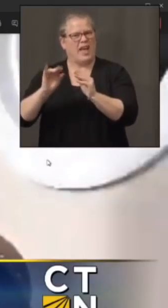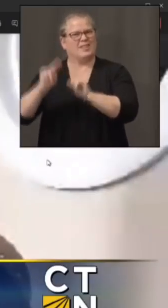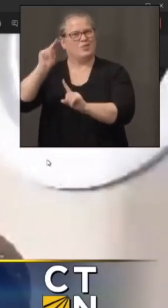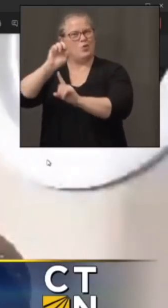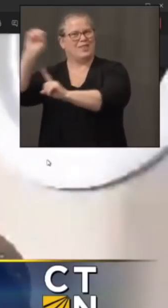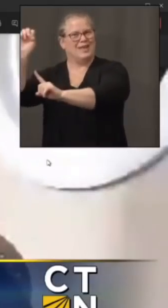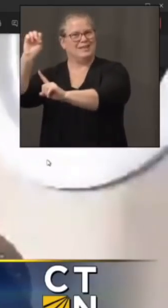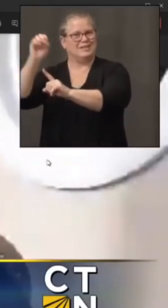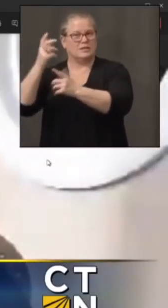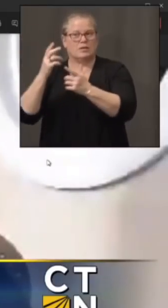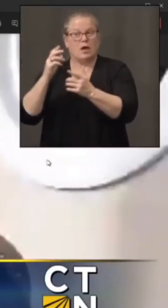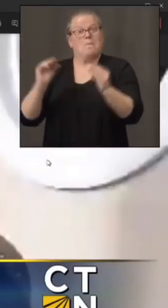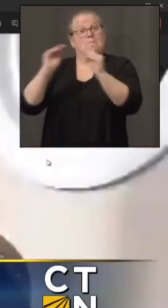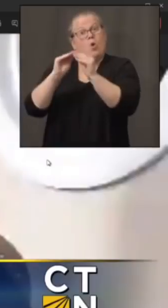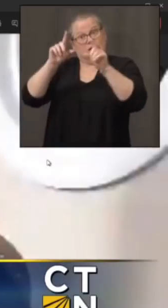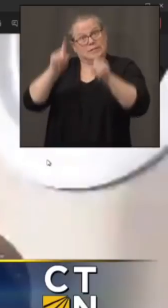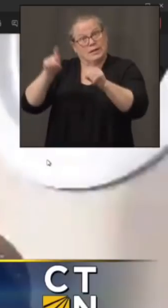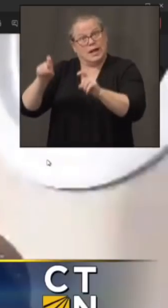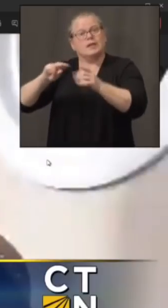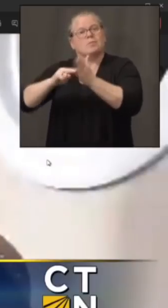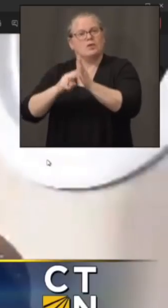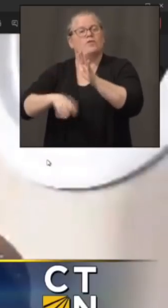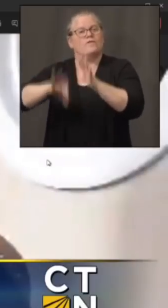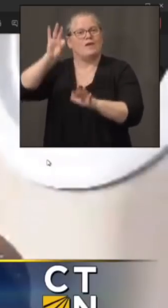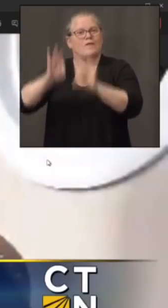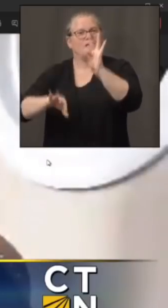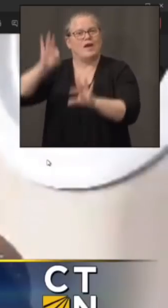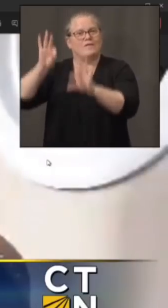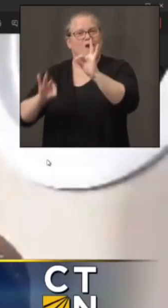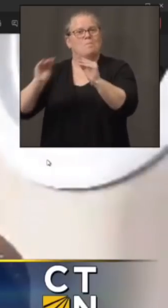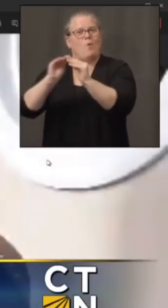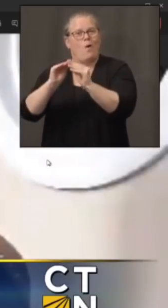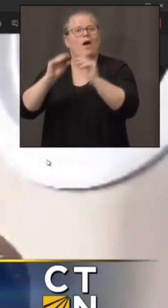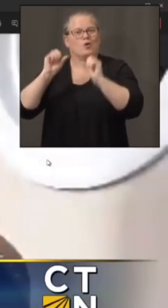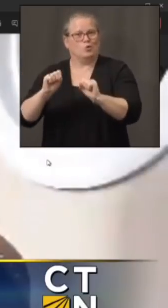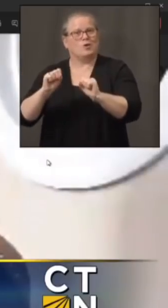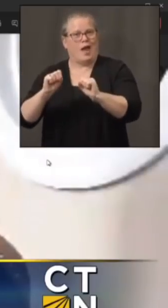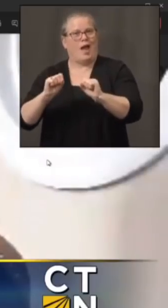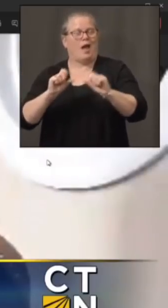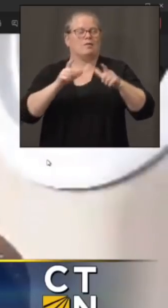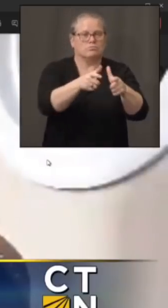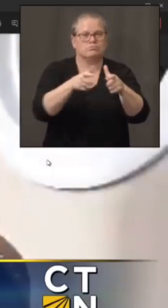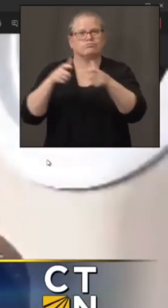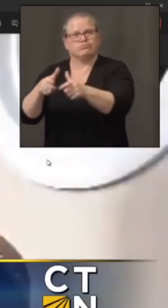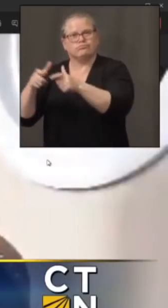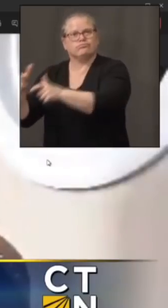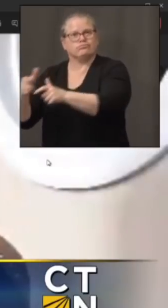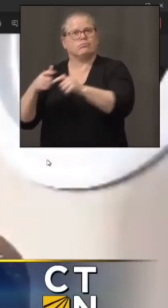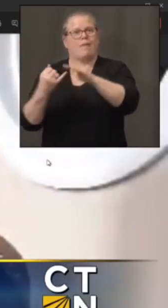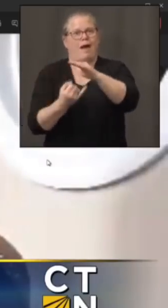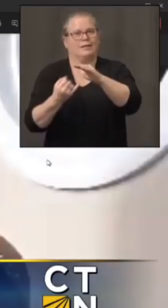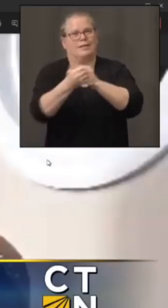more cases and allows people to self-isolate and take prudent steps to prevent themselves from spraying the virus to people they care about.